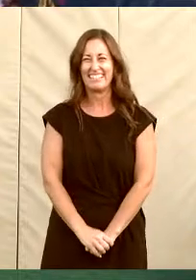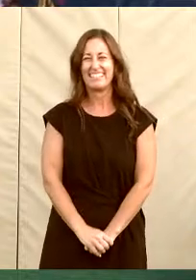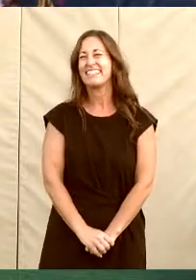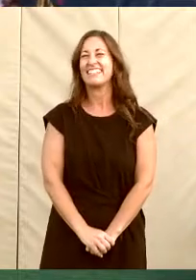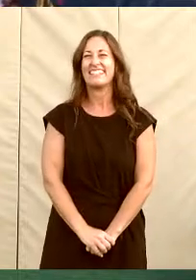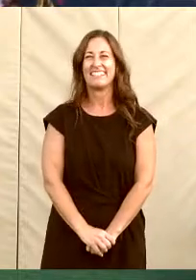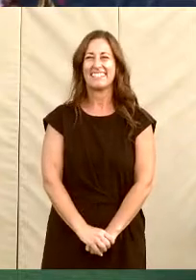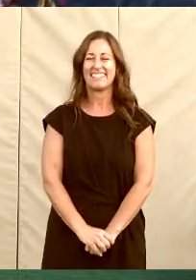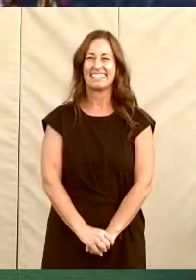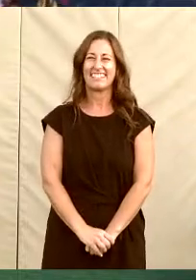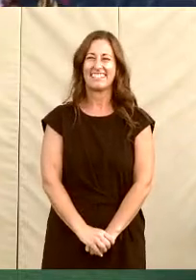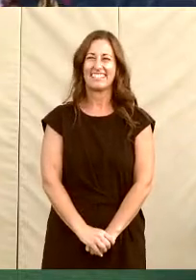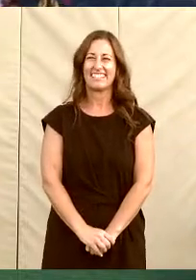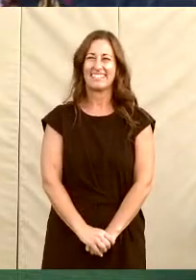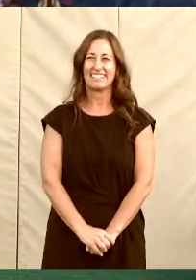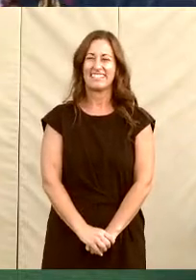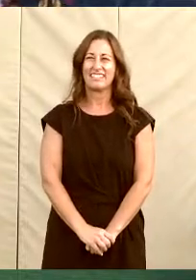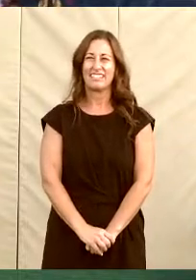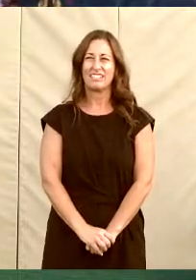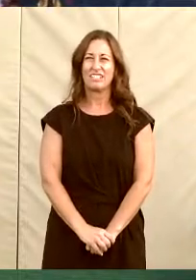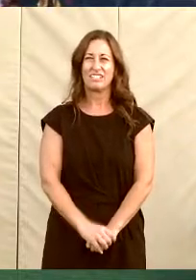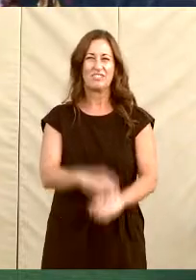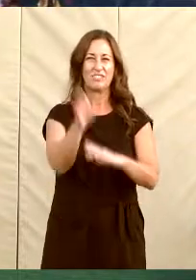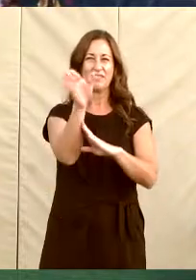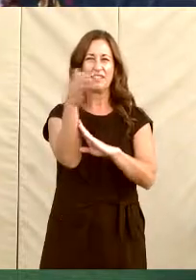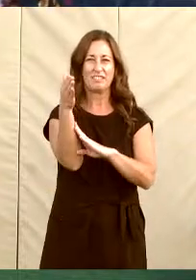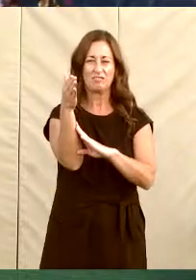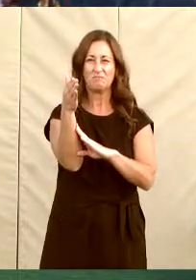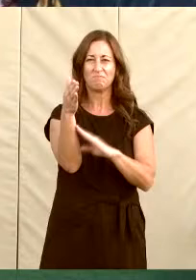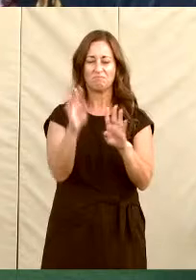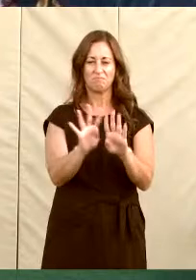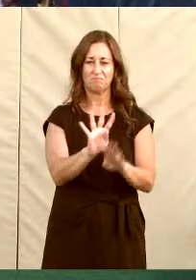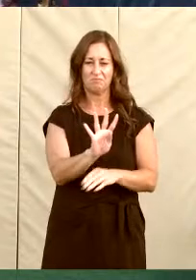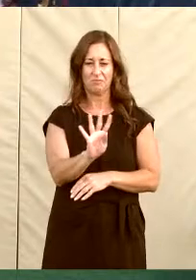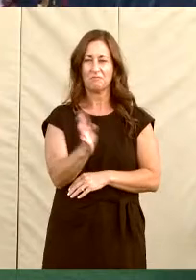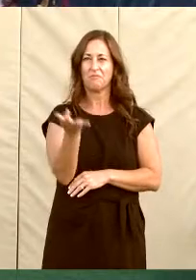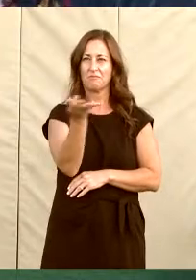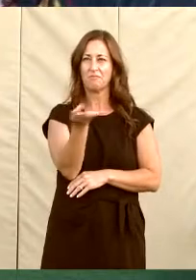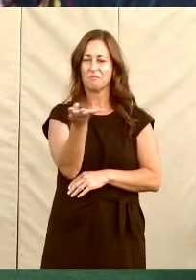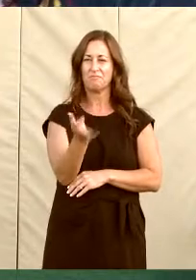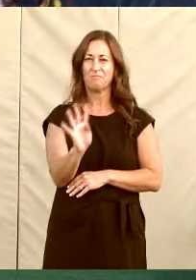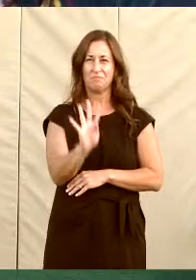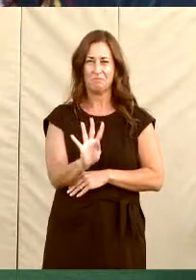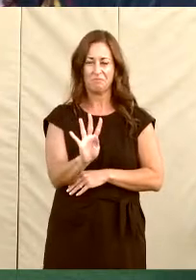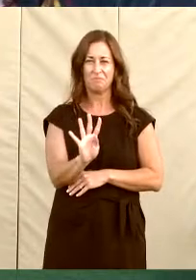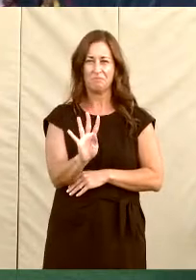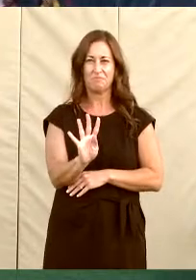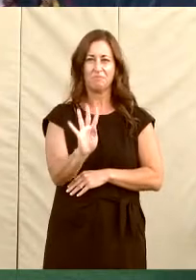Ready?